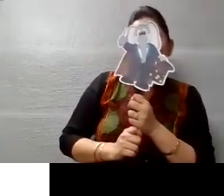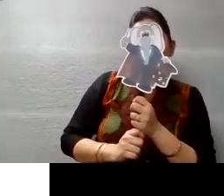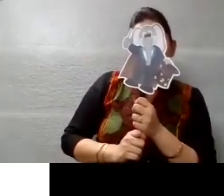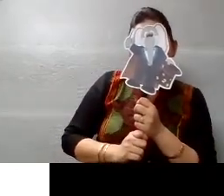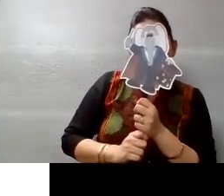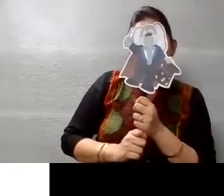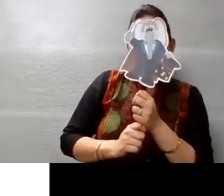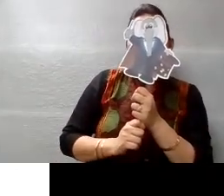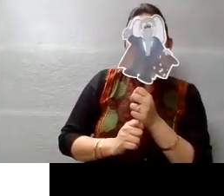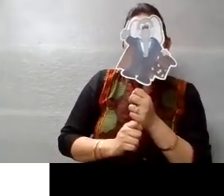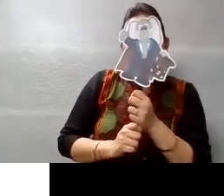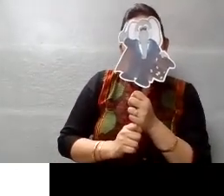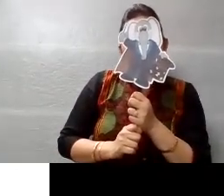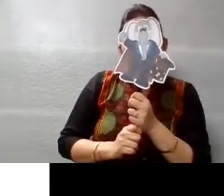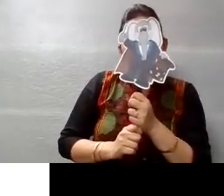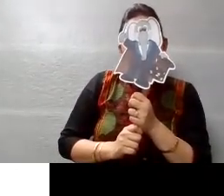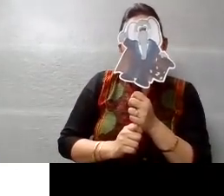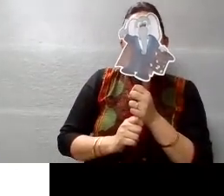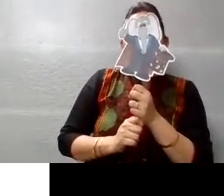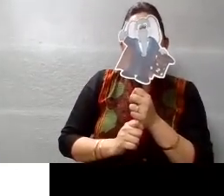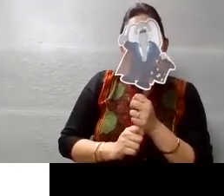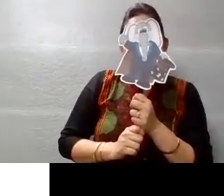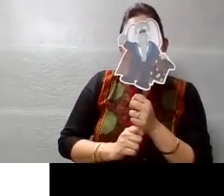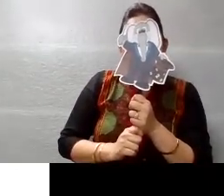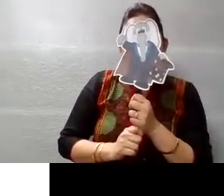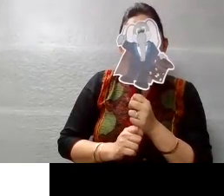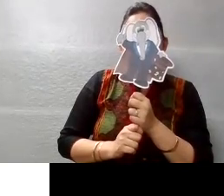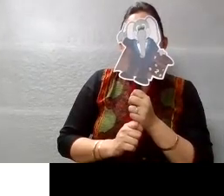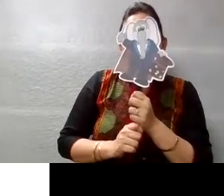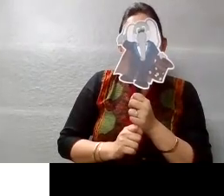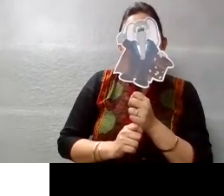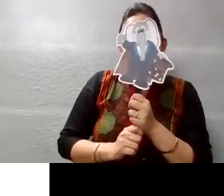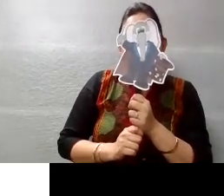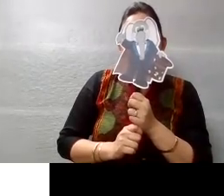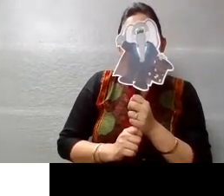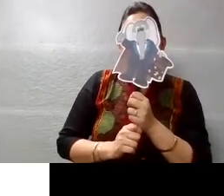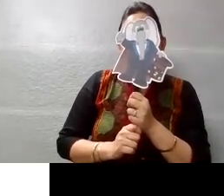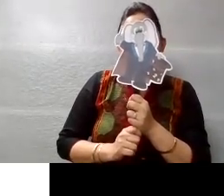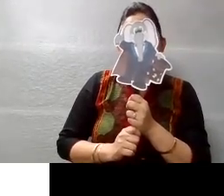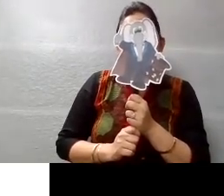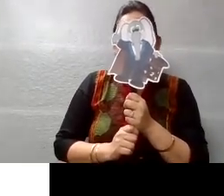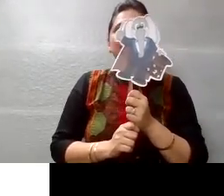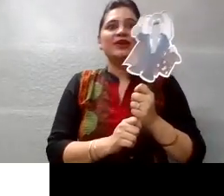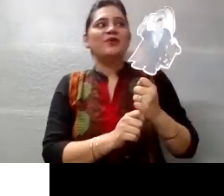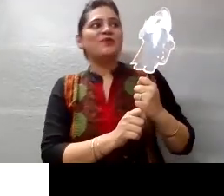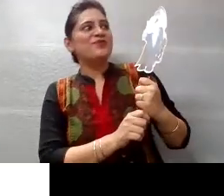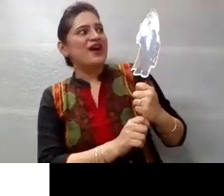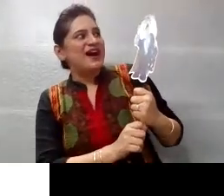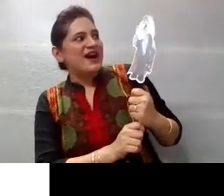One tens, two tens, three tens. Three tens makes 30.